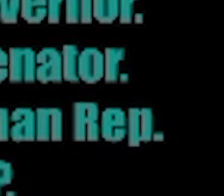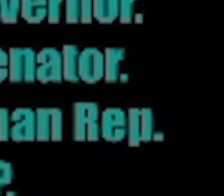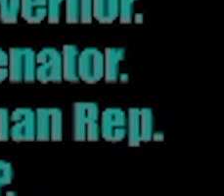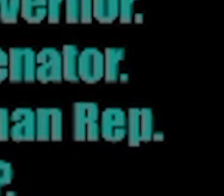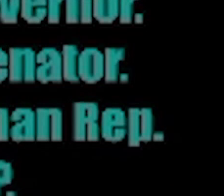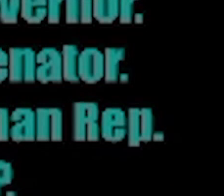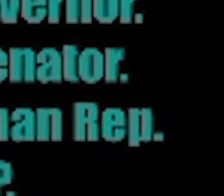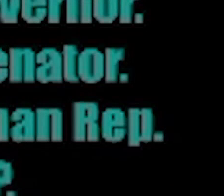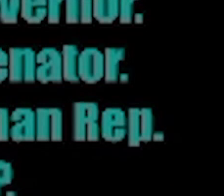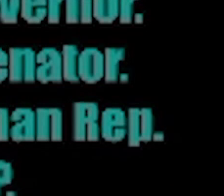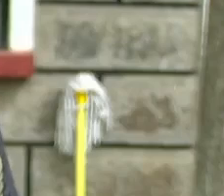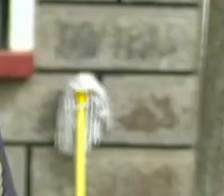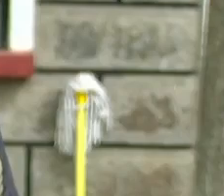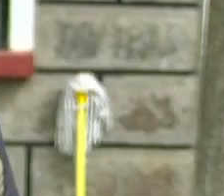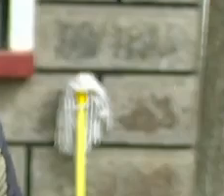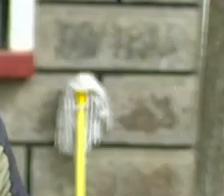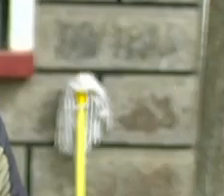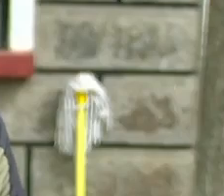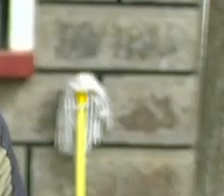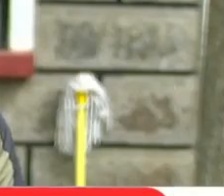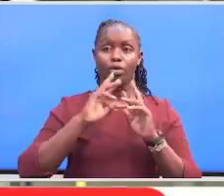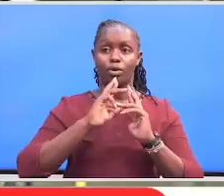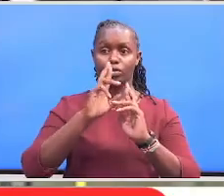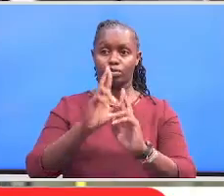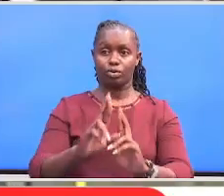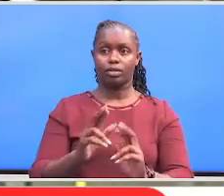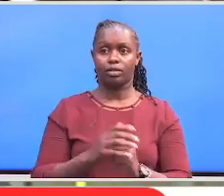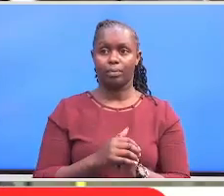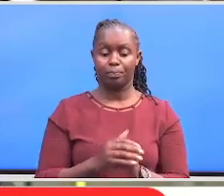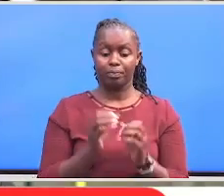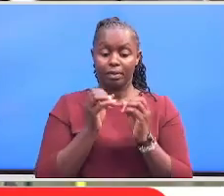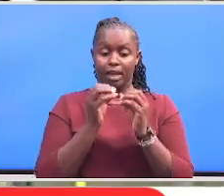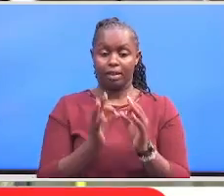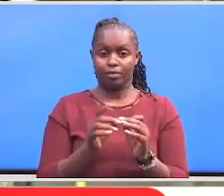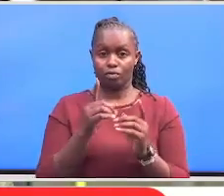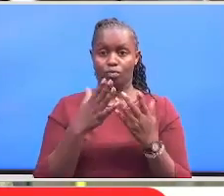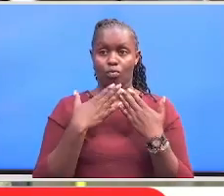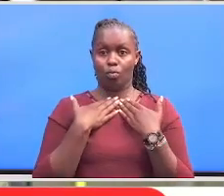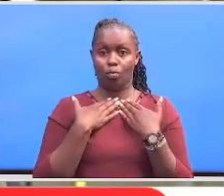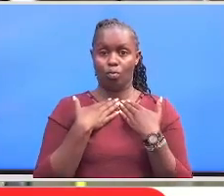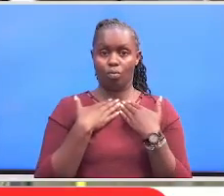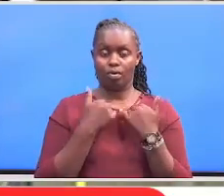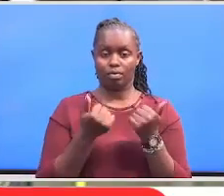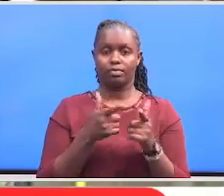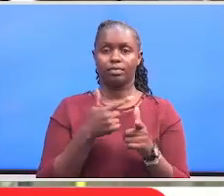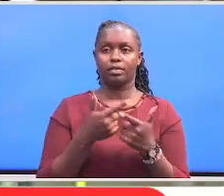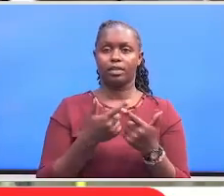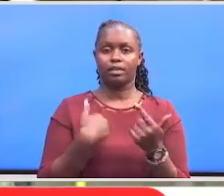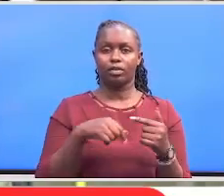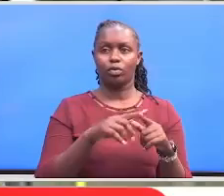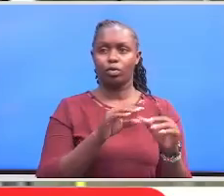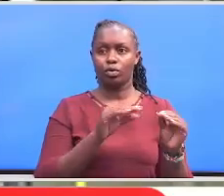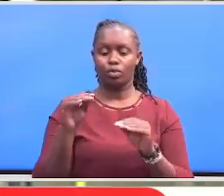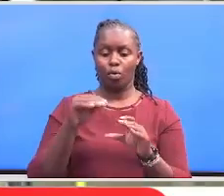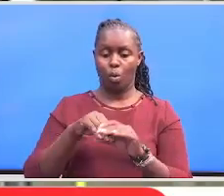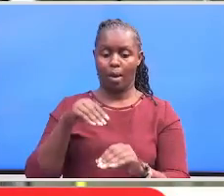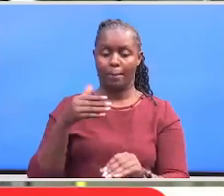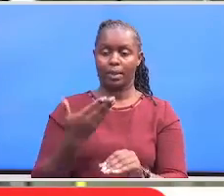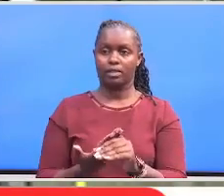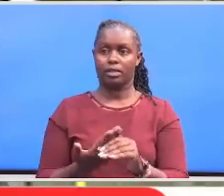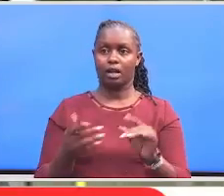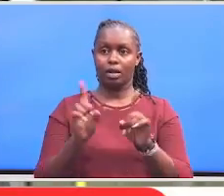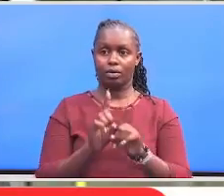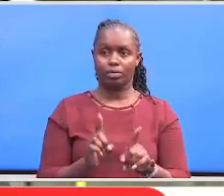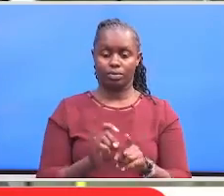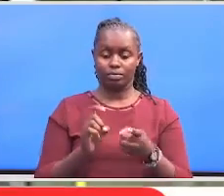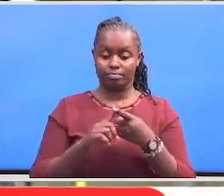create verifiable results. What will be happening, if you want to buy, you just go to the ABC. They will look at your documents if you